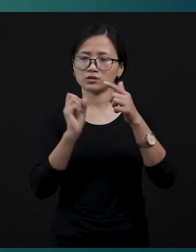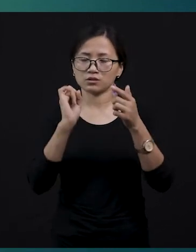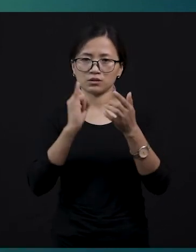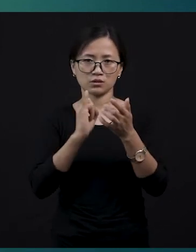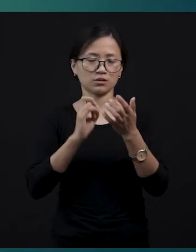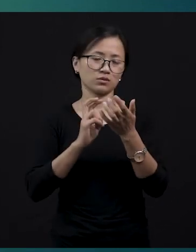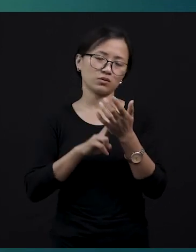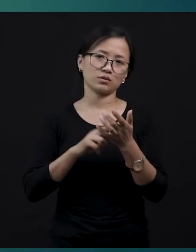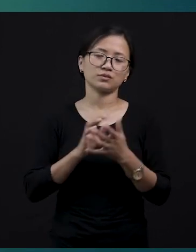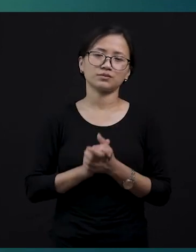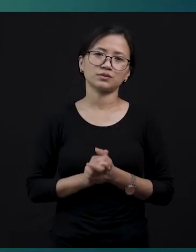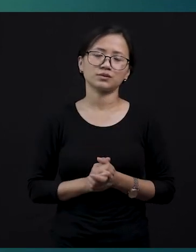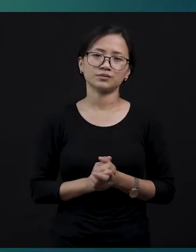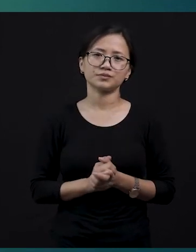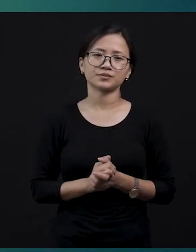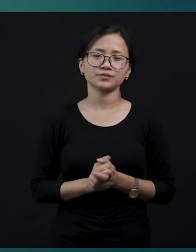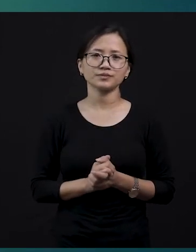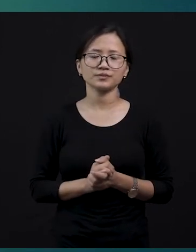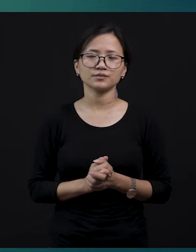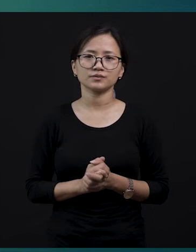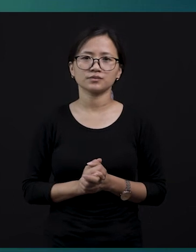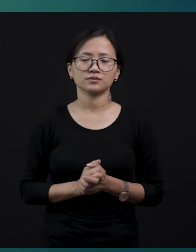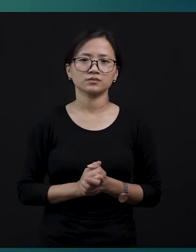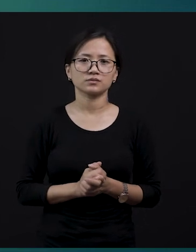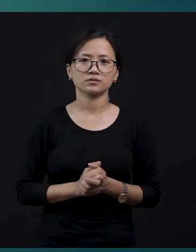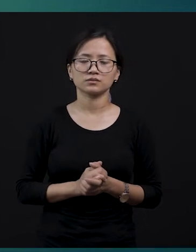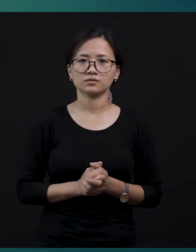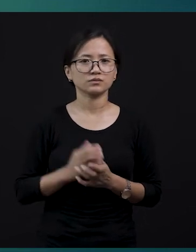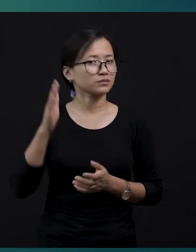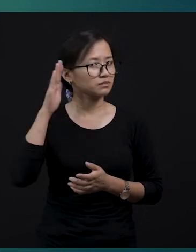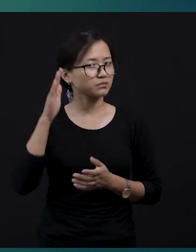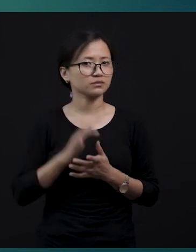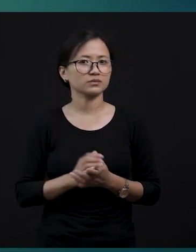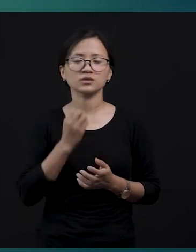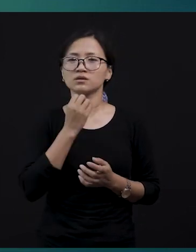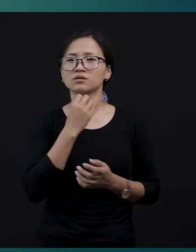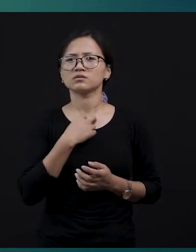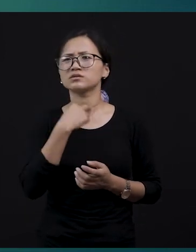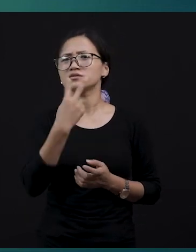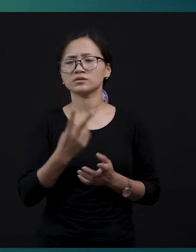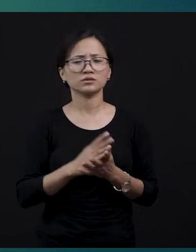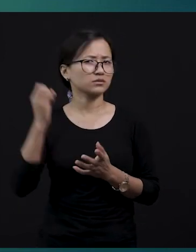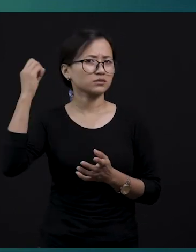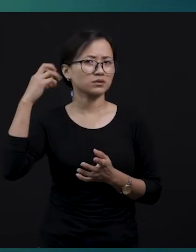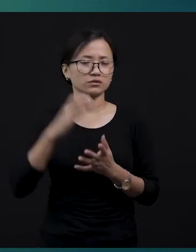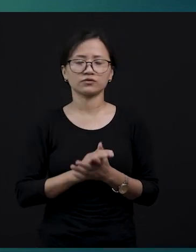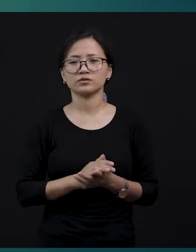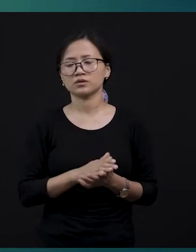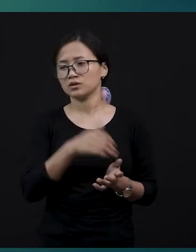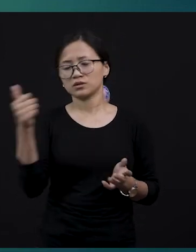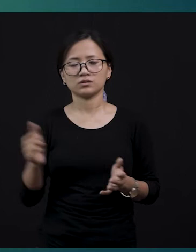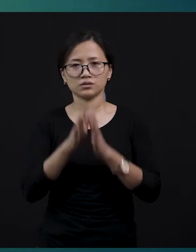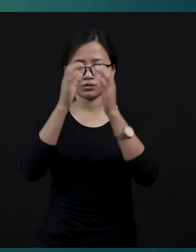then this rattlesnake can hear only vibration sound. It does not hear the voice or the sounds of other human